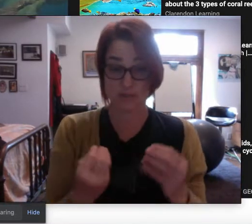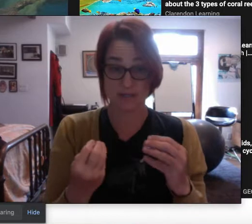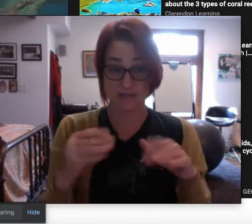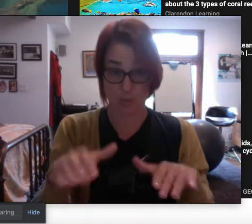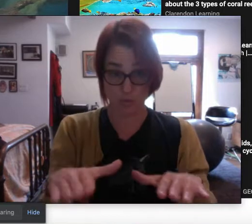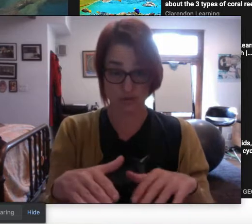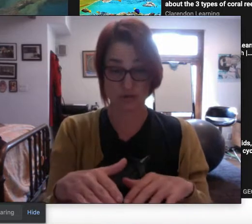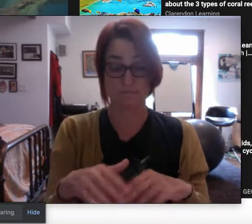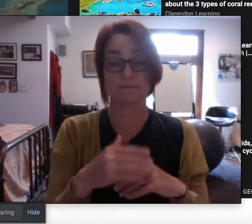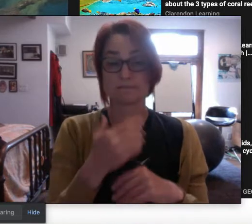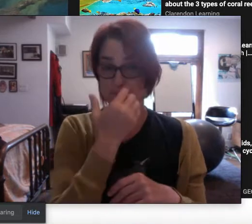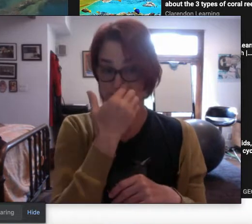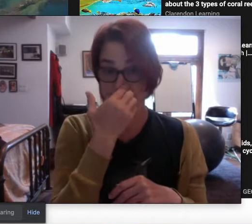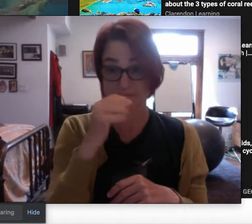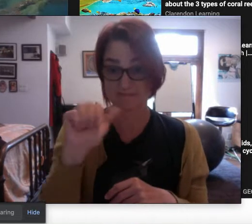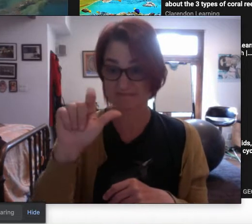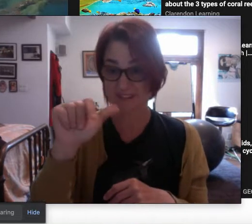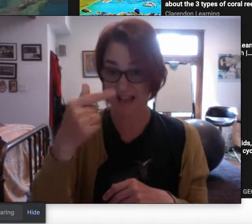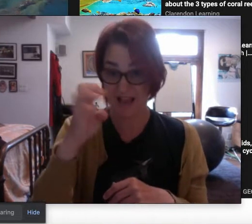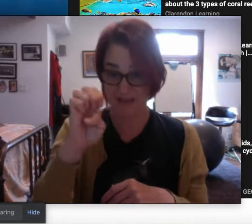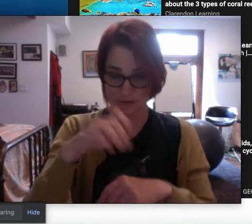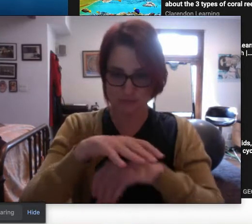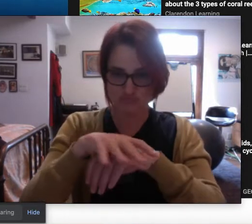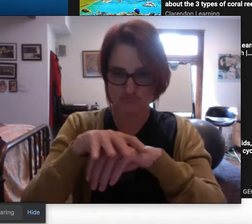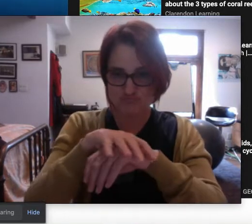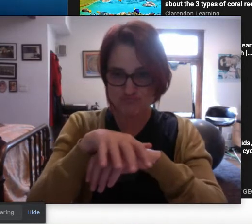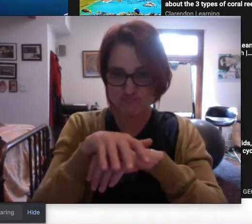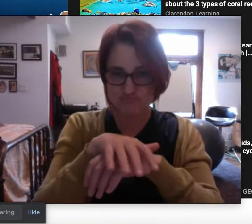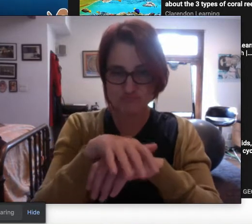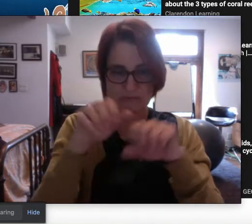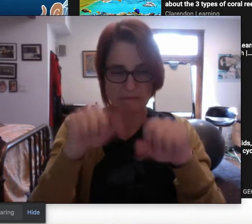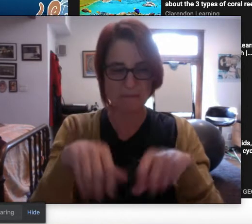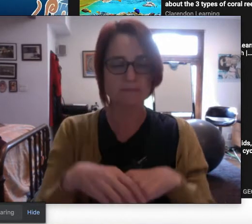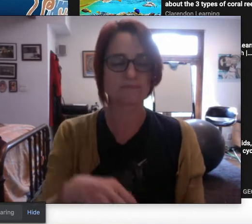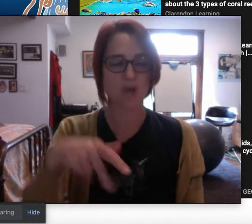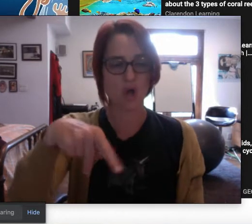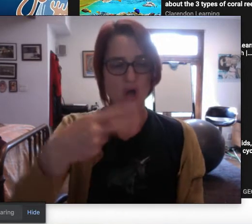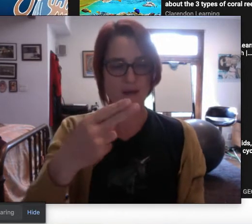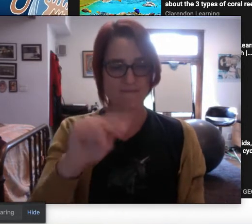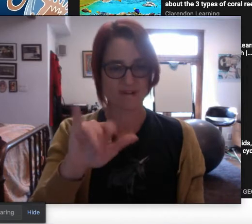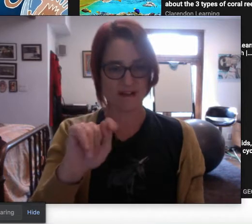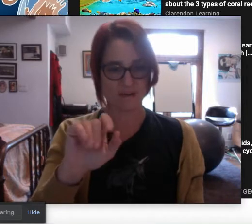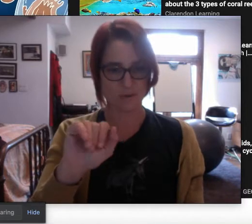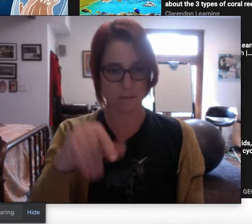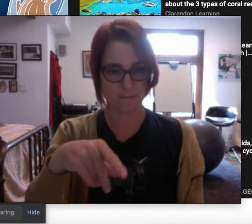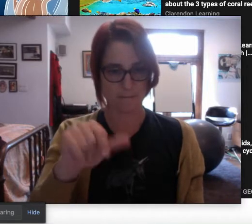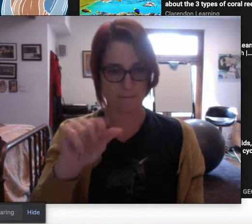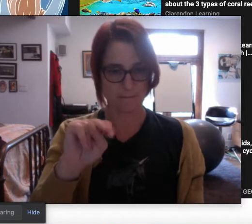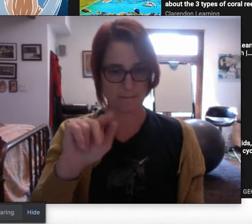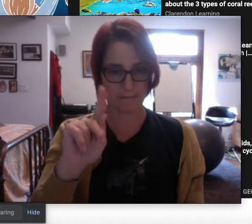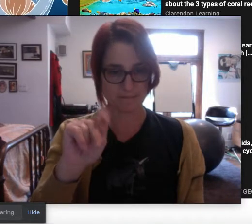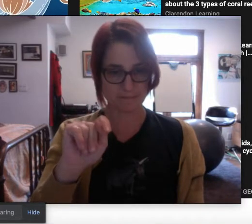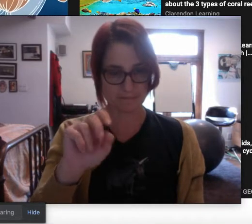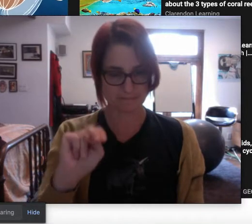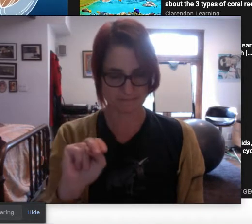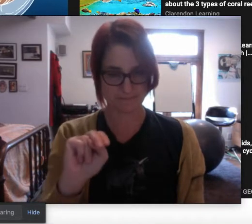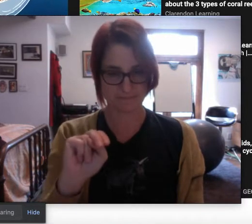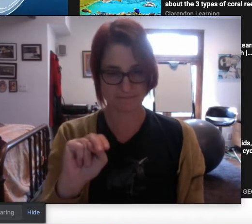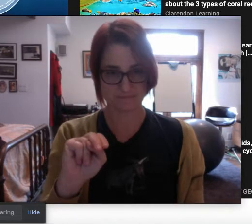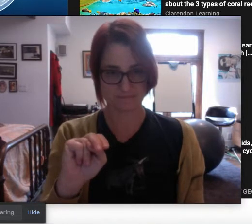that floats on the surface of the water. Another type of algae in our oceans is called phytoplankton. It